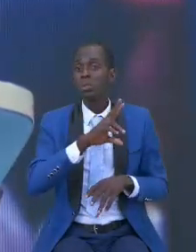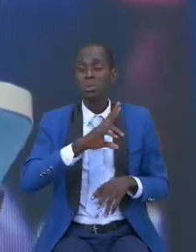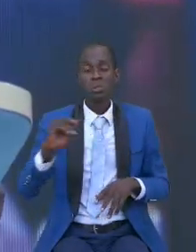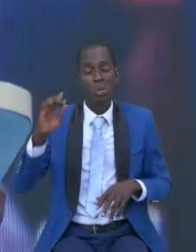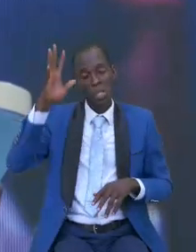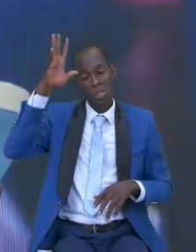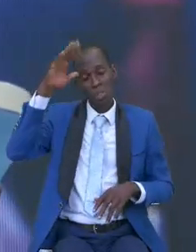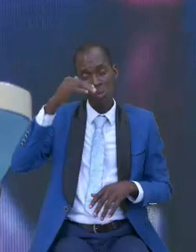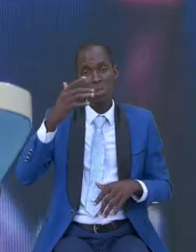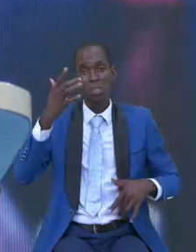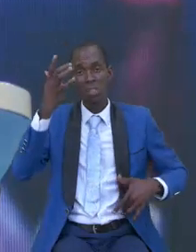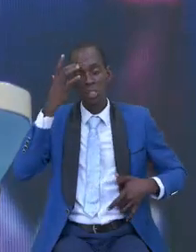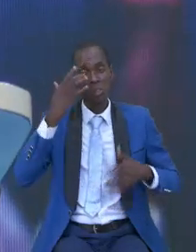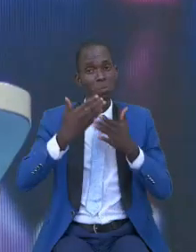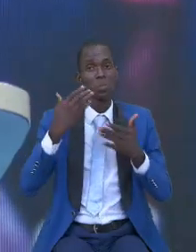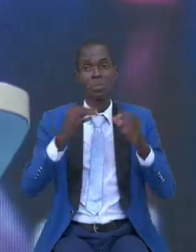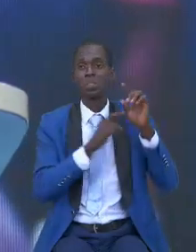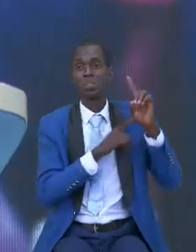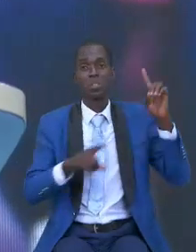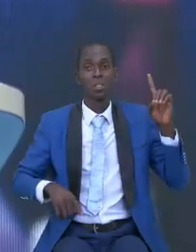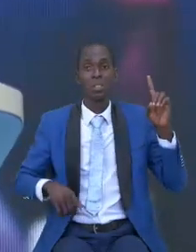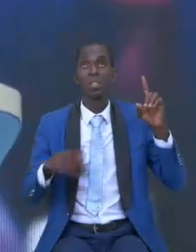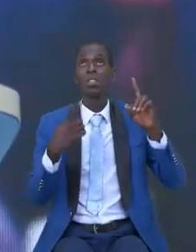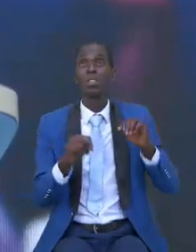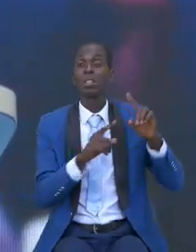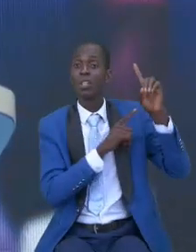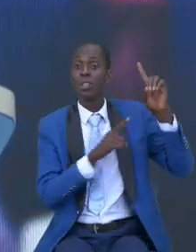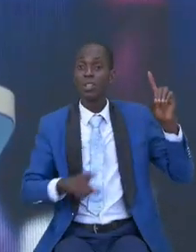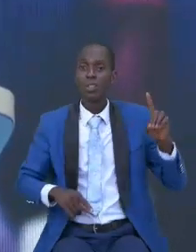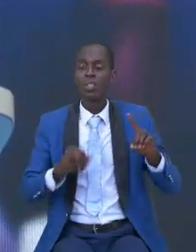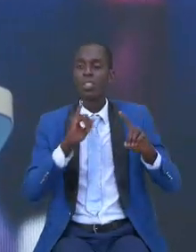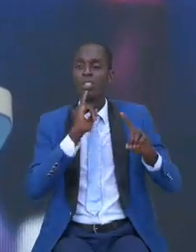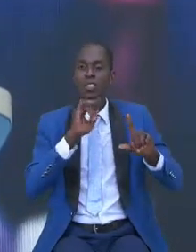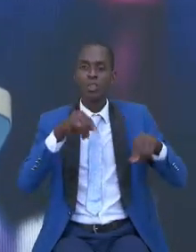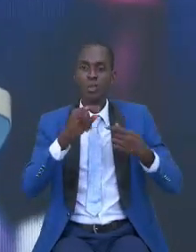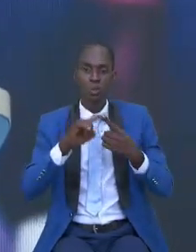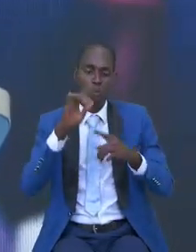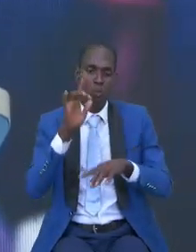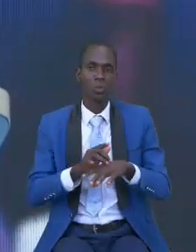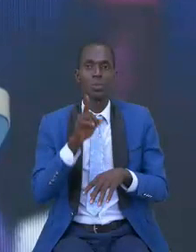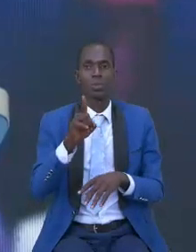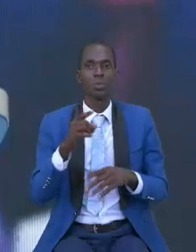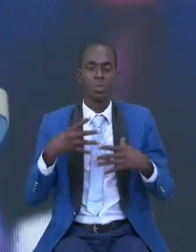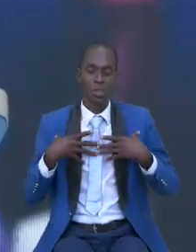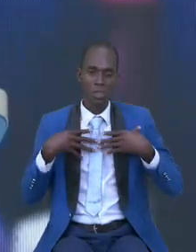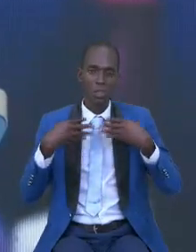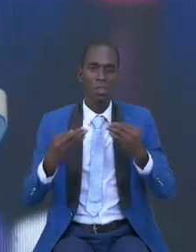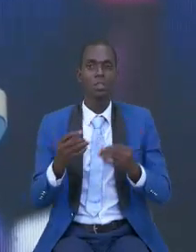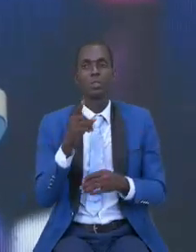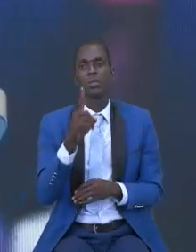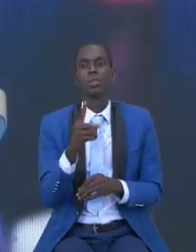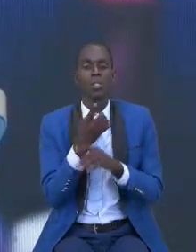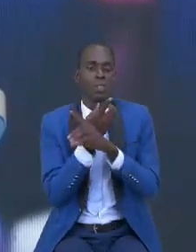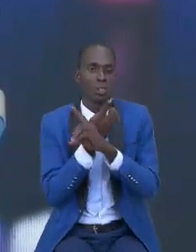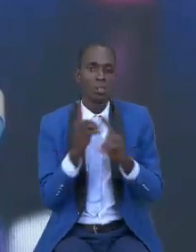disease before the Lord. The Lord is going to touch you, heal you, deliver